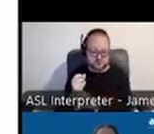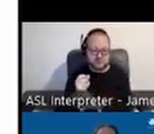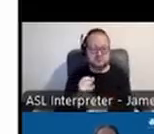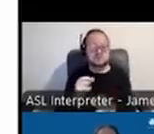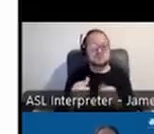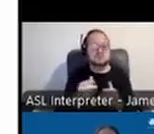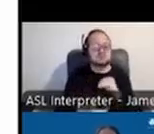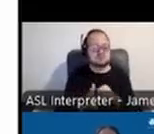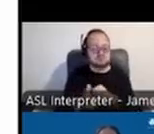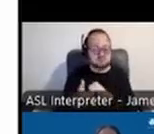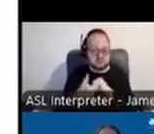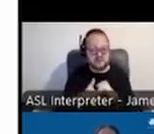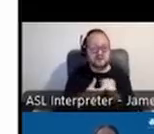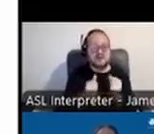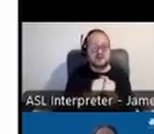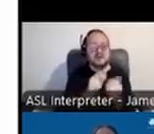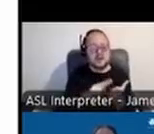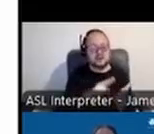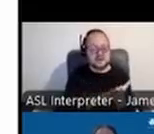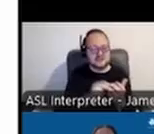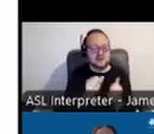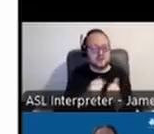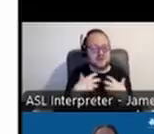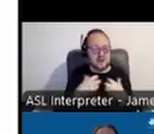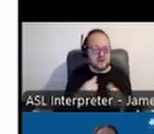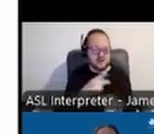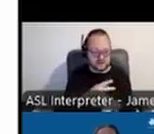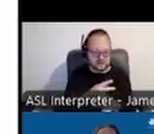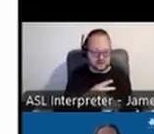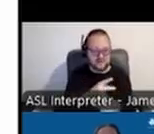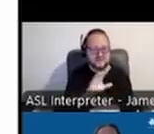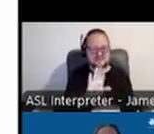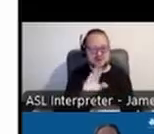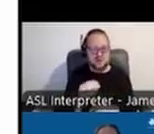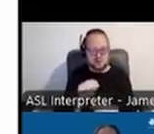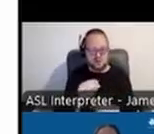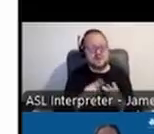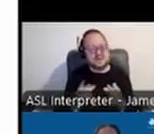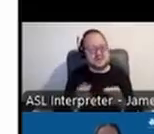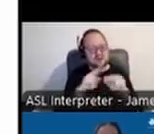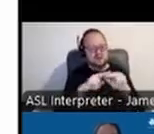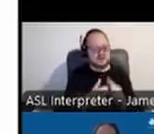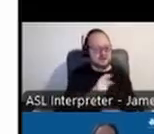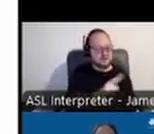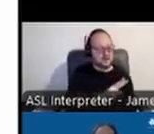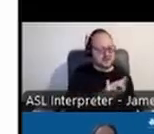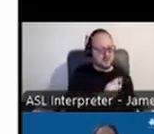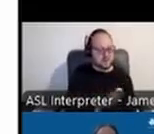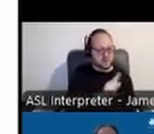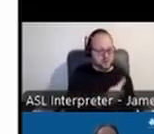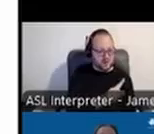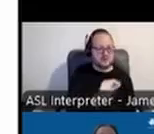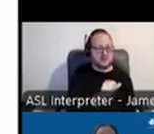about 38% to nearly 47% in a span of 6 years. So that's a pretty significant increase. This contracting